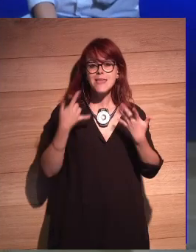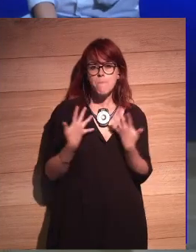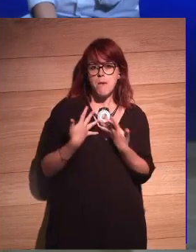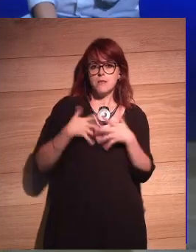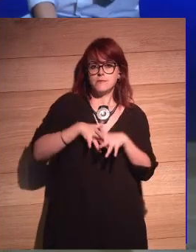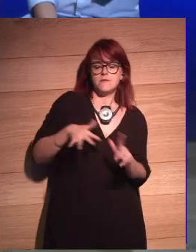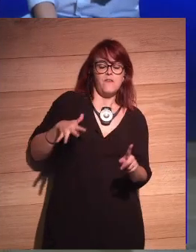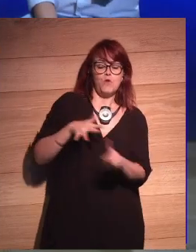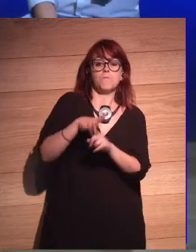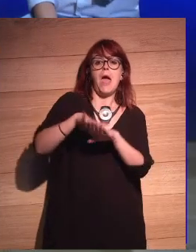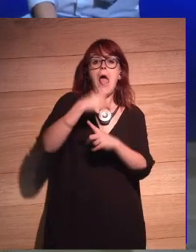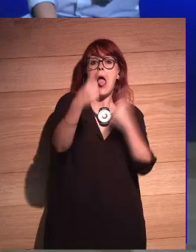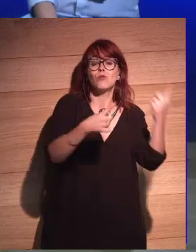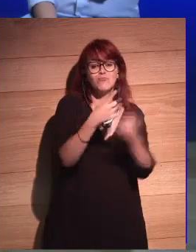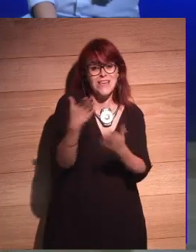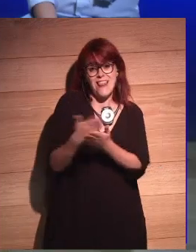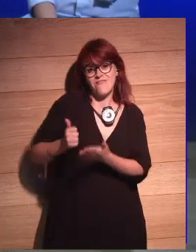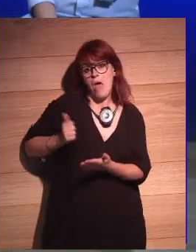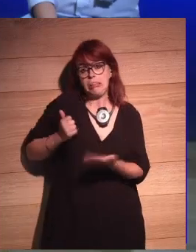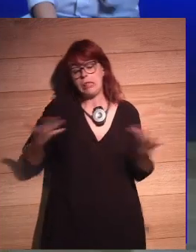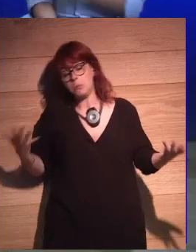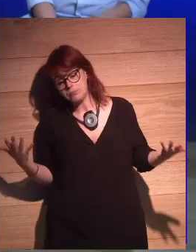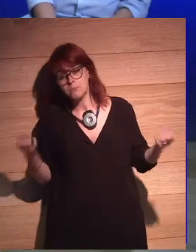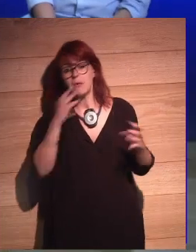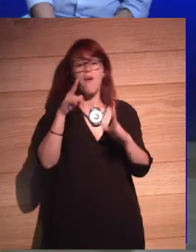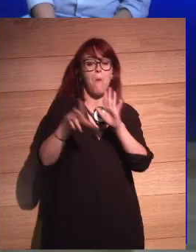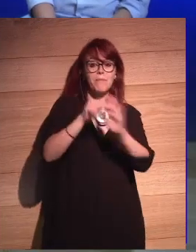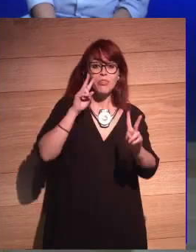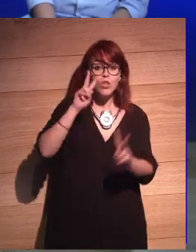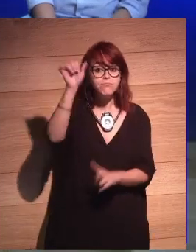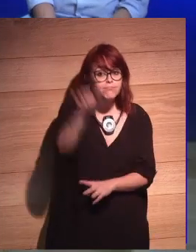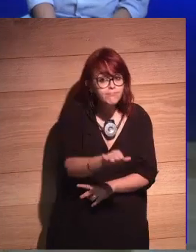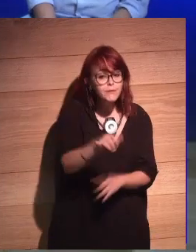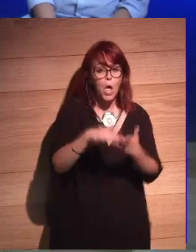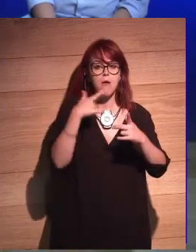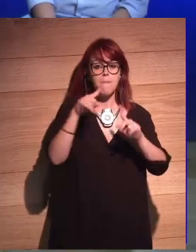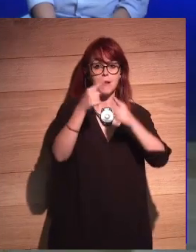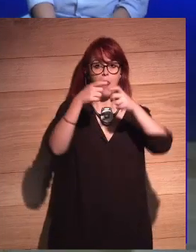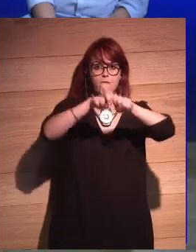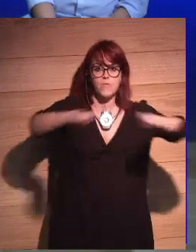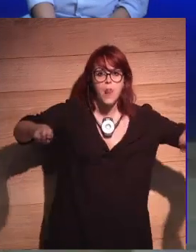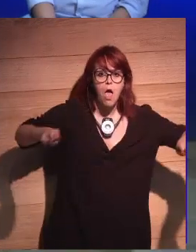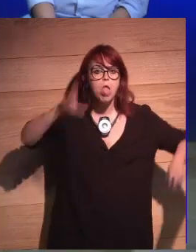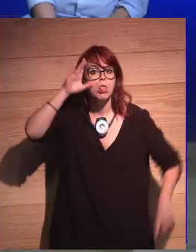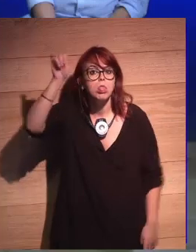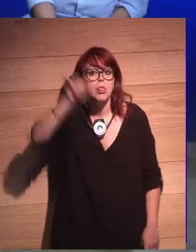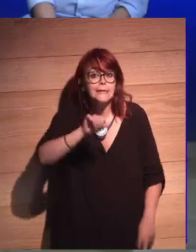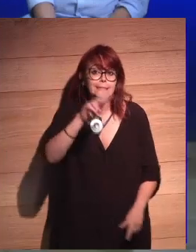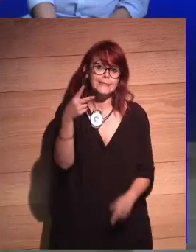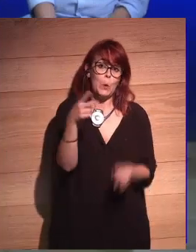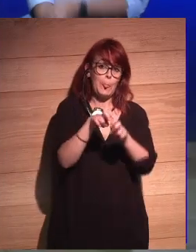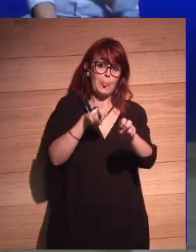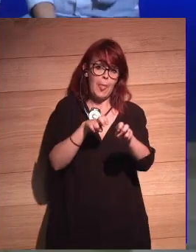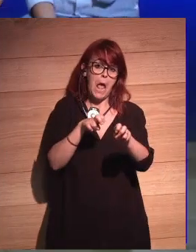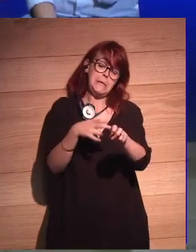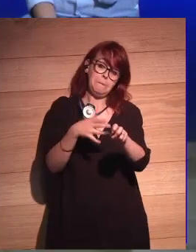what about creating an immersive experience so that, well, for the students that did not come to the classroom, when you see the video, you see that the ones in the